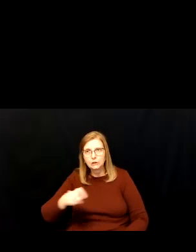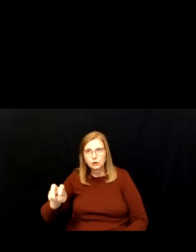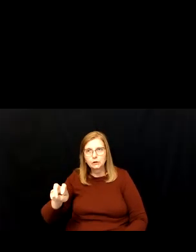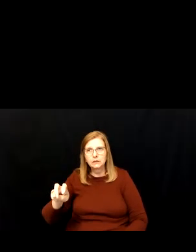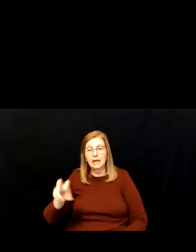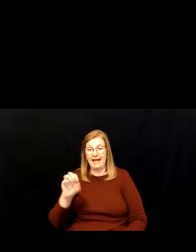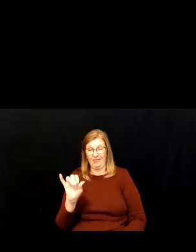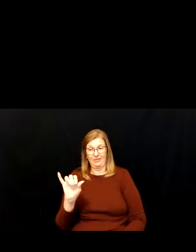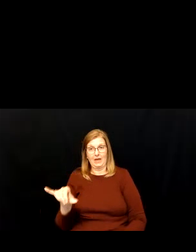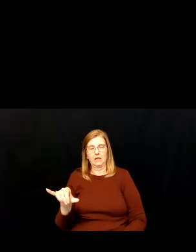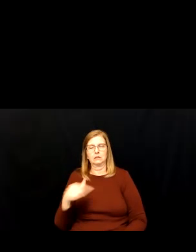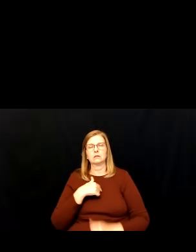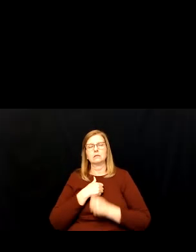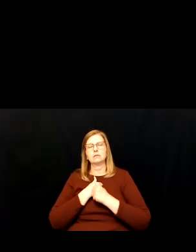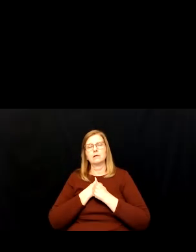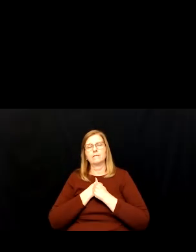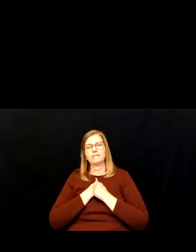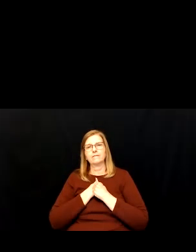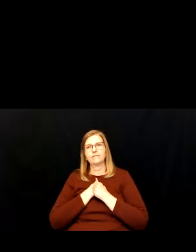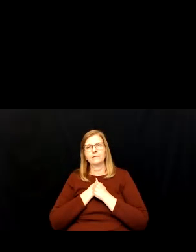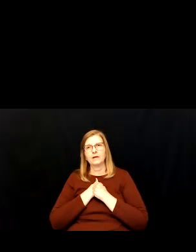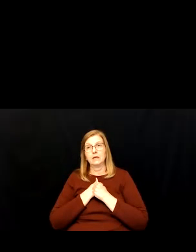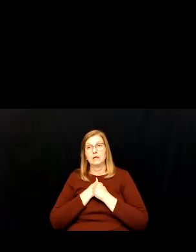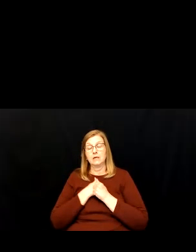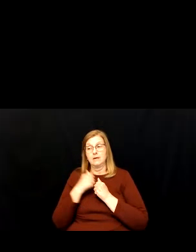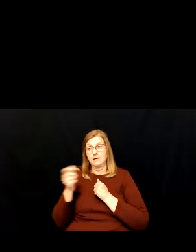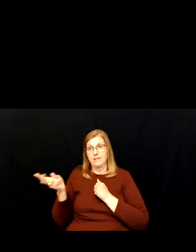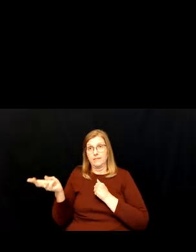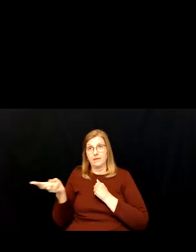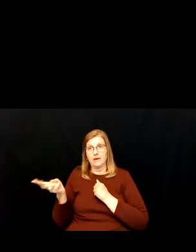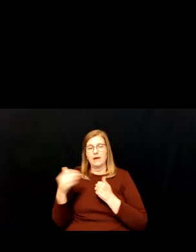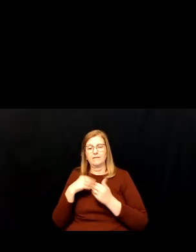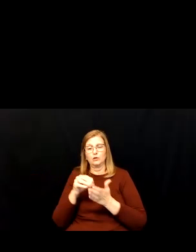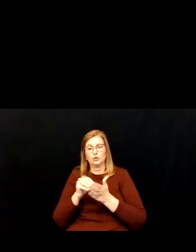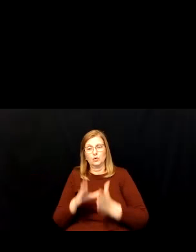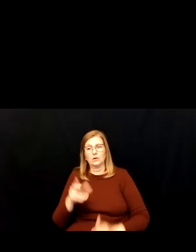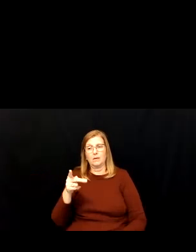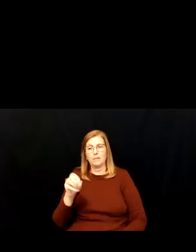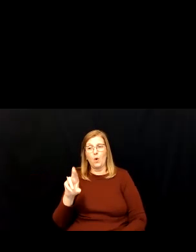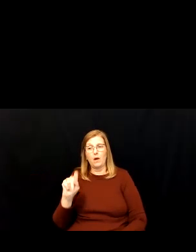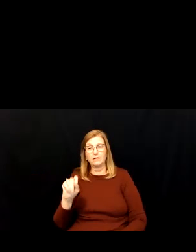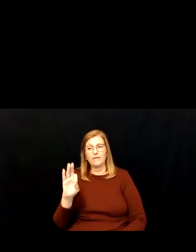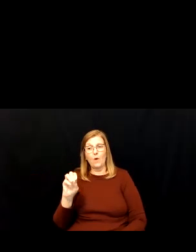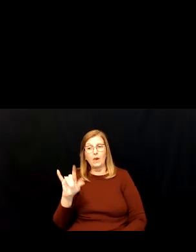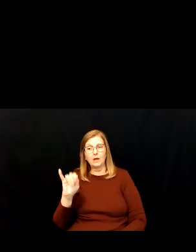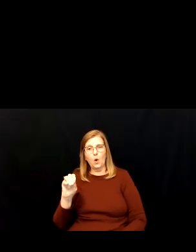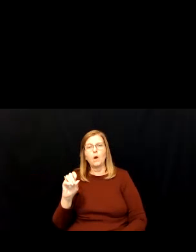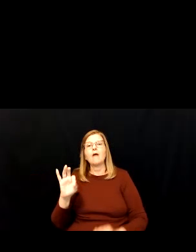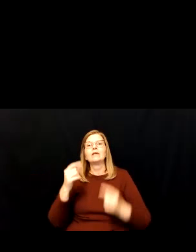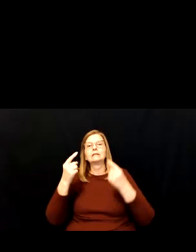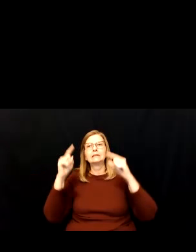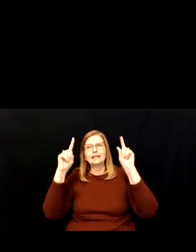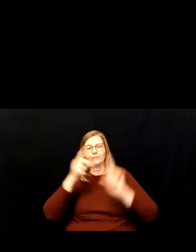I absolutely love, is that they have a student portfolio for successful transition